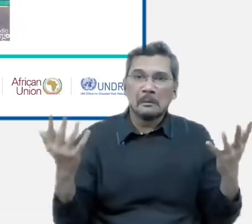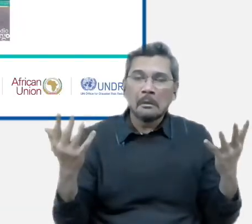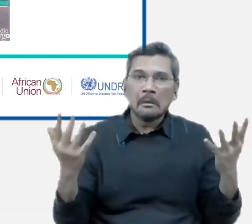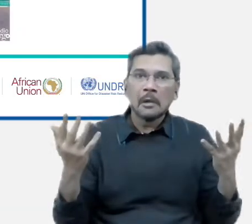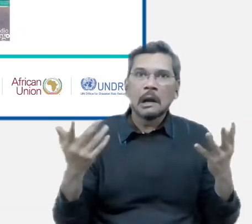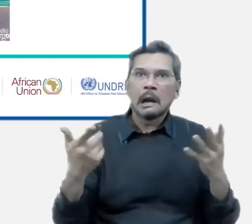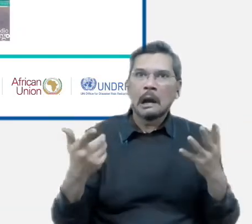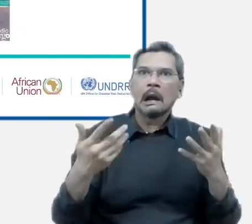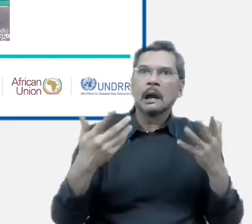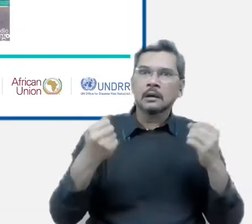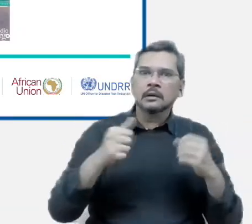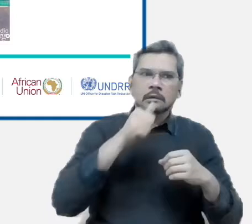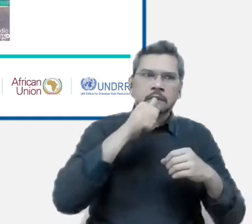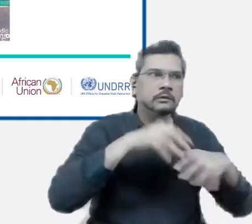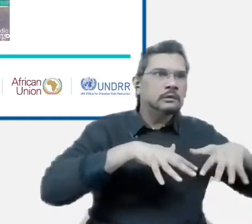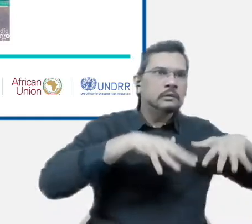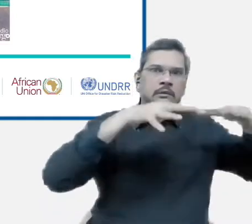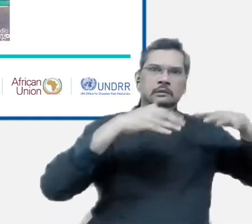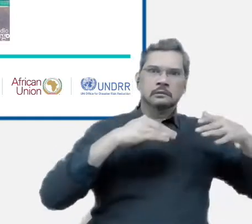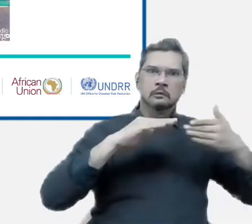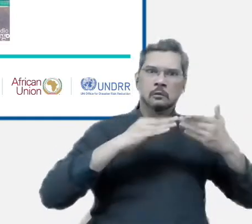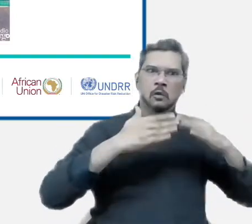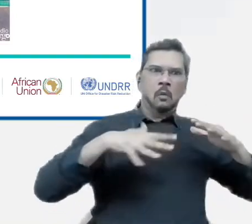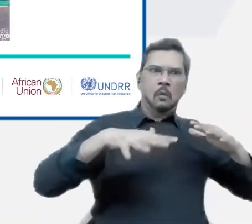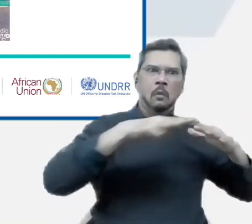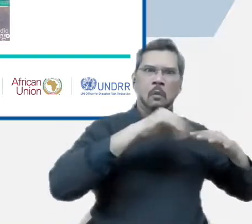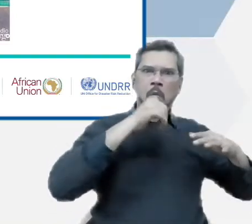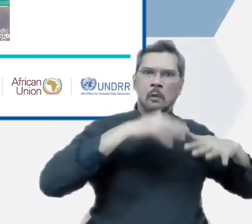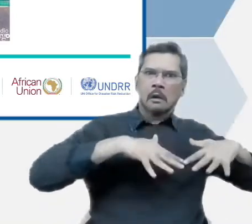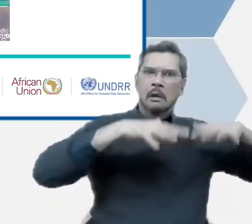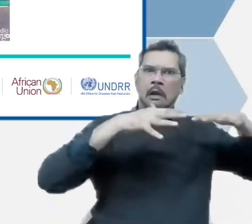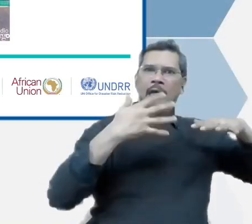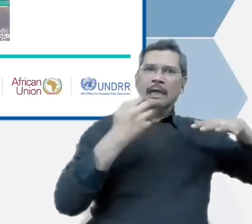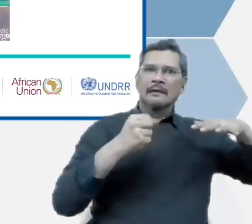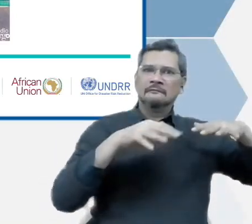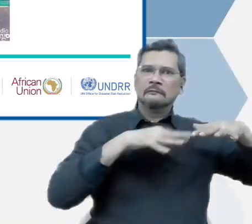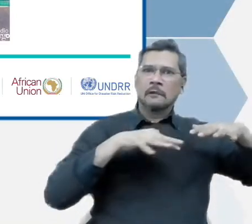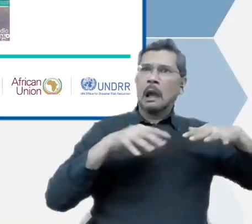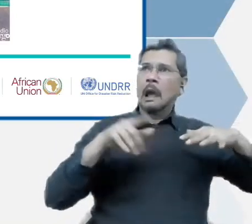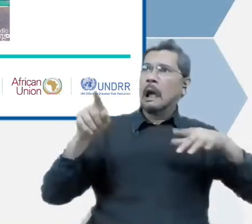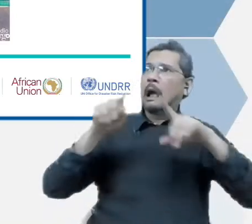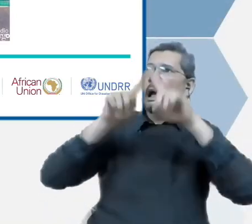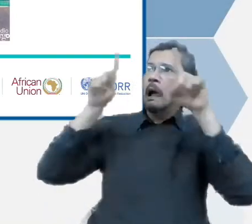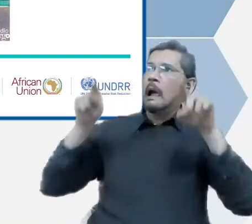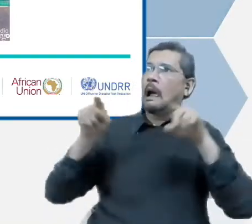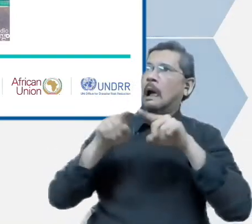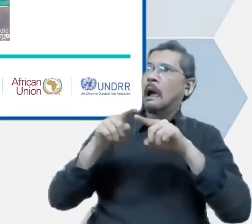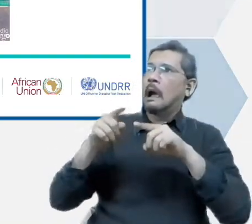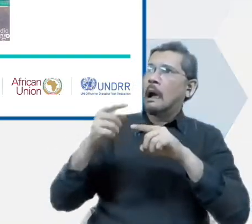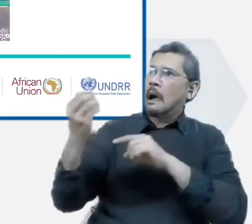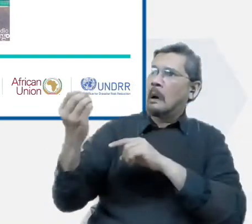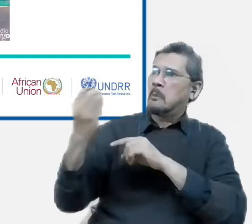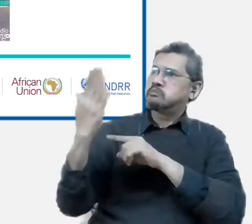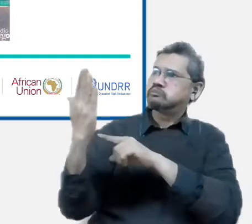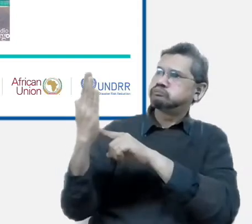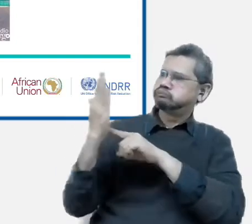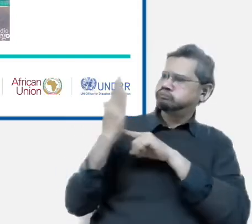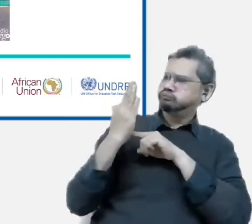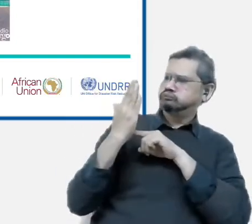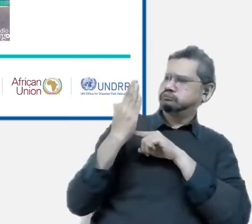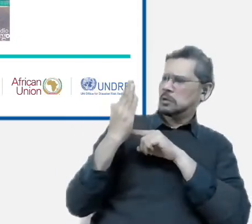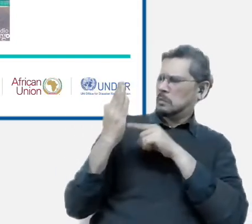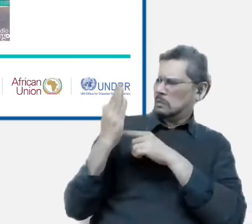So Ahmed, who you see there on the right, actually received that same information, but broadcast in the local